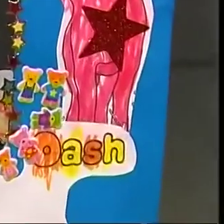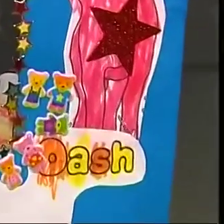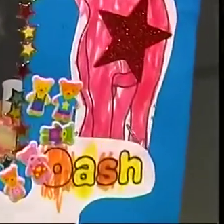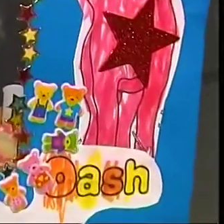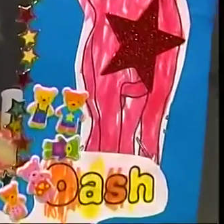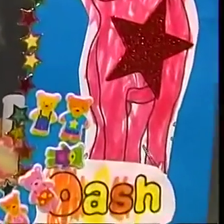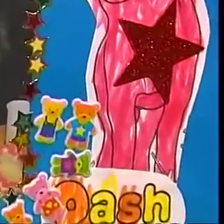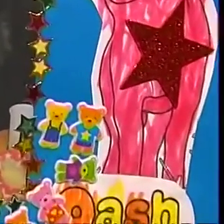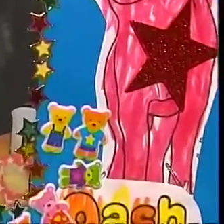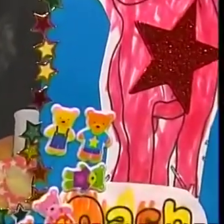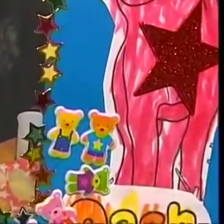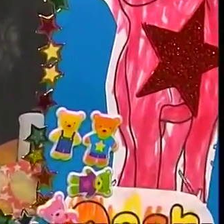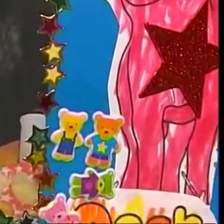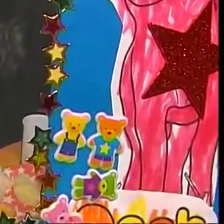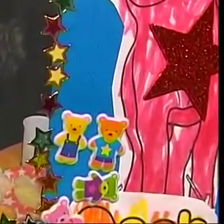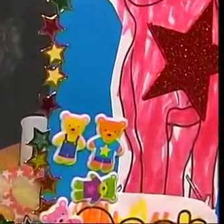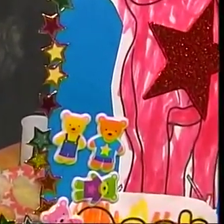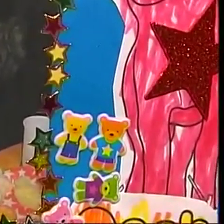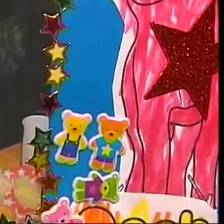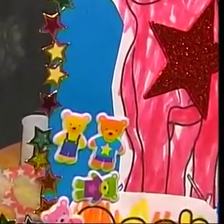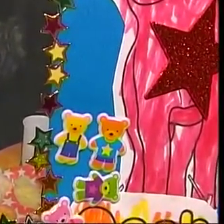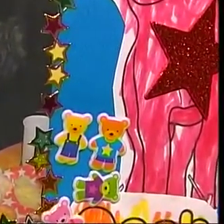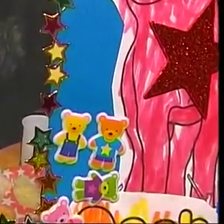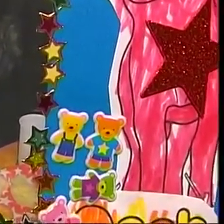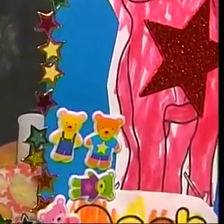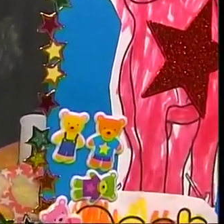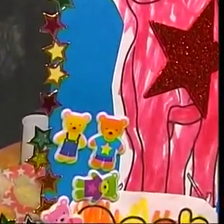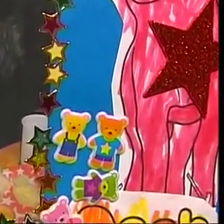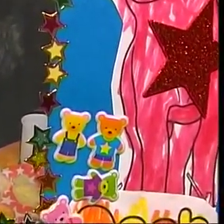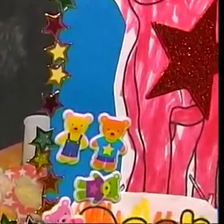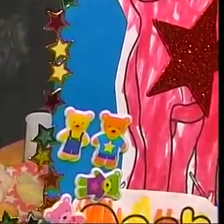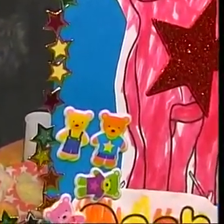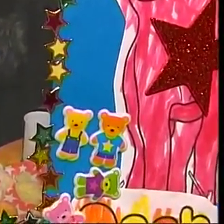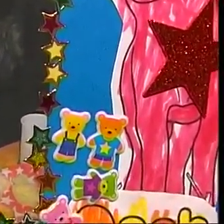of love from your Mummy, Daddy, Baby Stephanie, and Margot the dog.